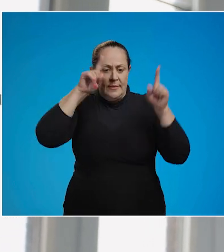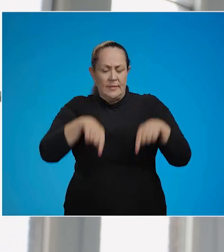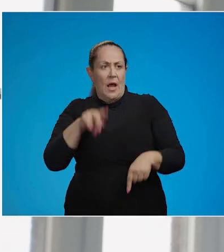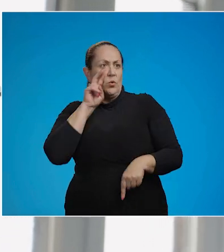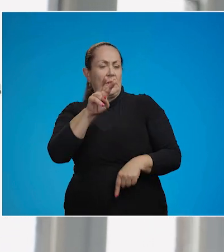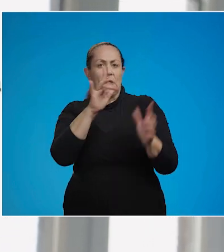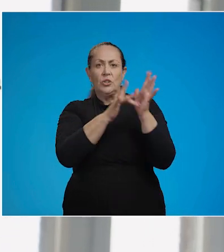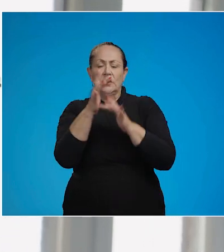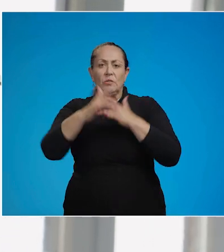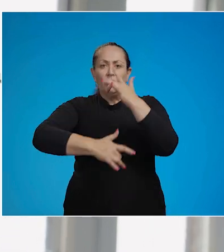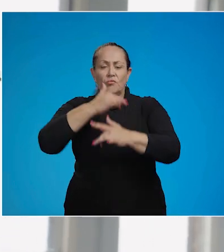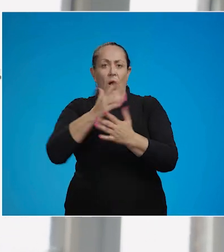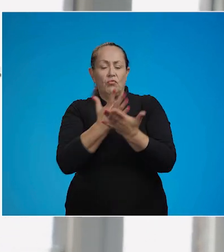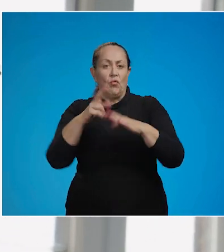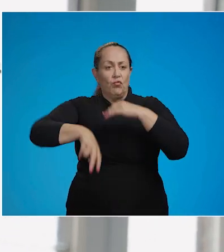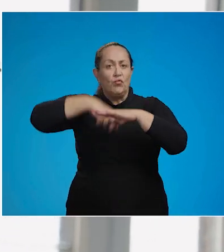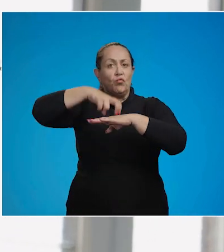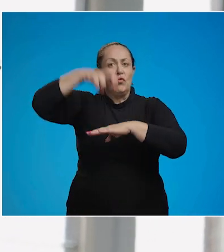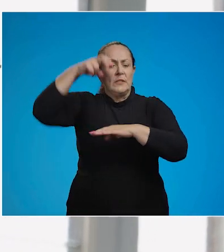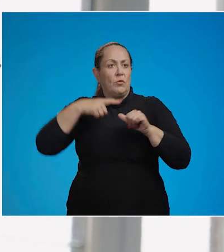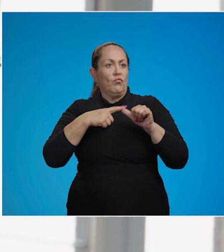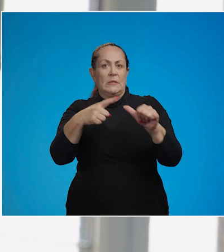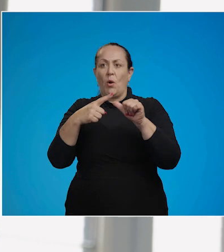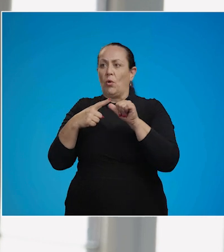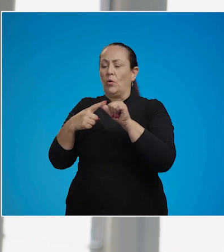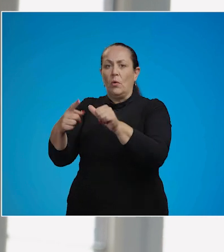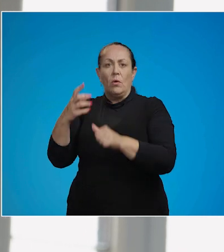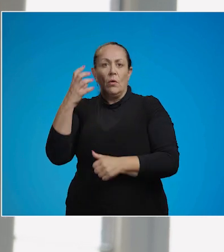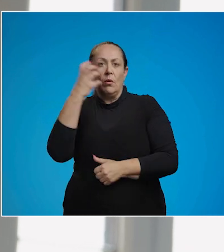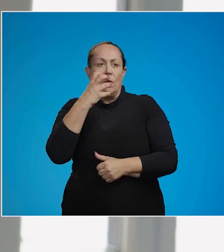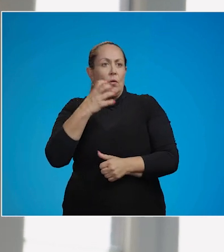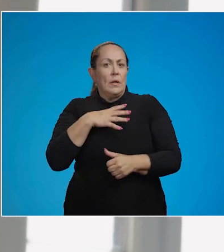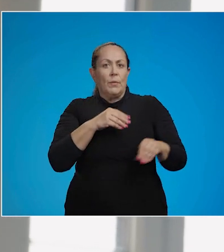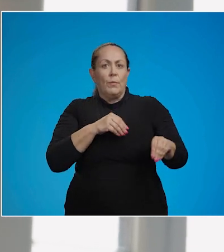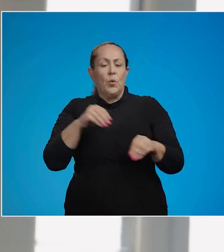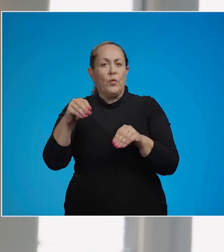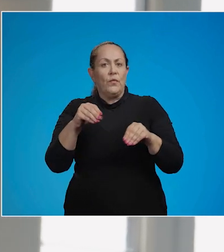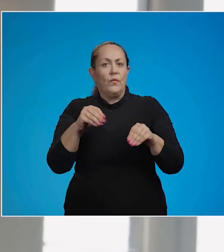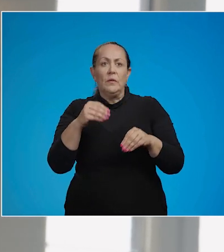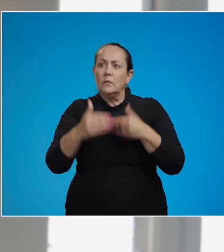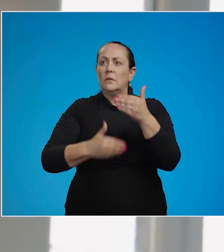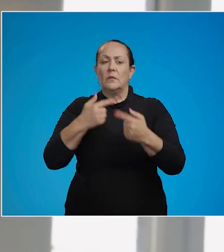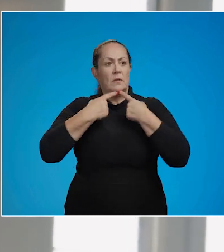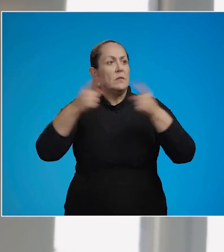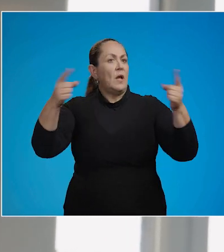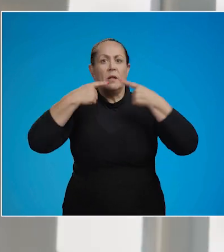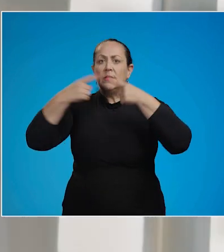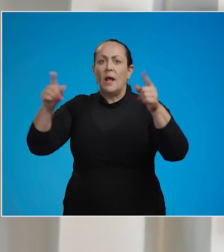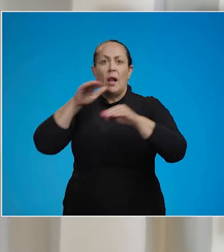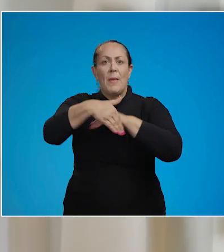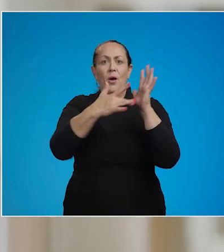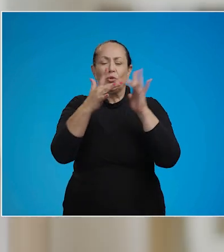to experience the risen Christ and respond to the compulsion to move out and make Jesus